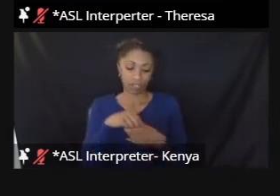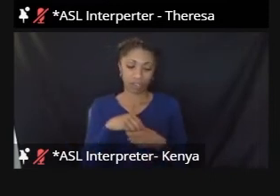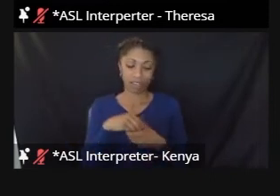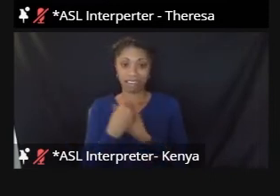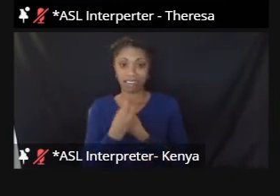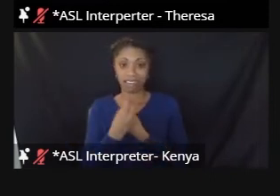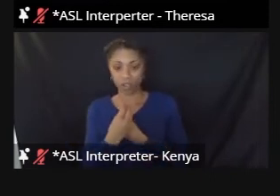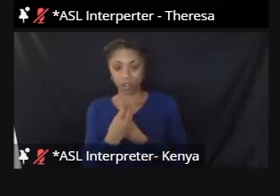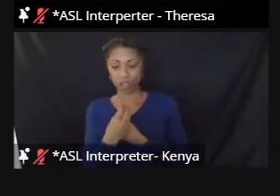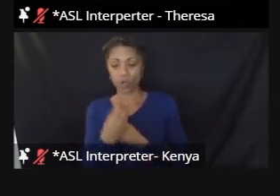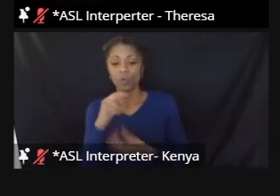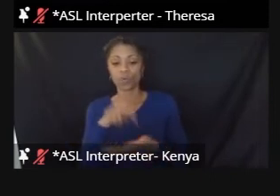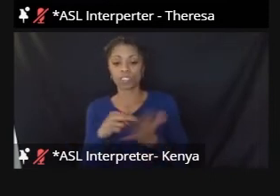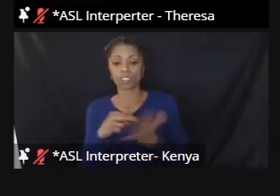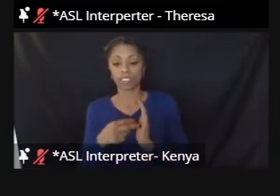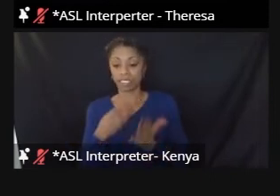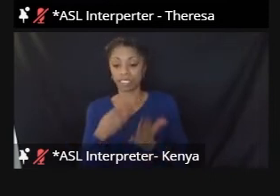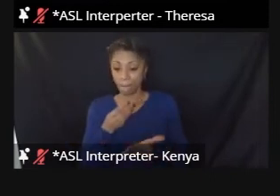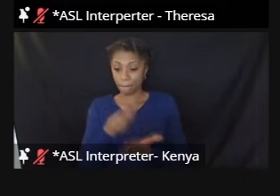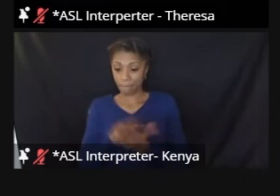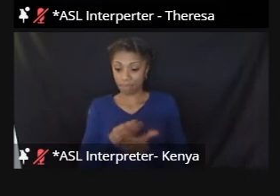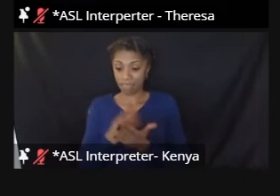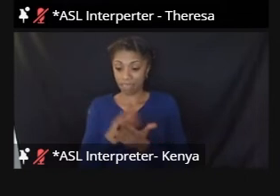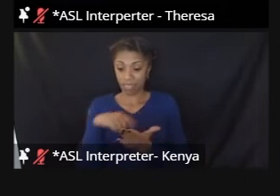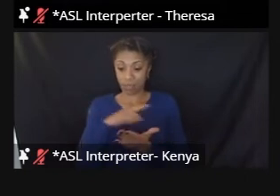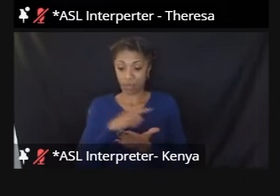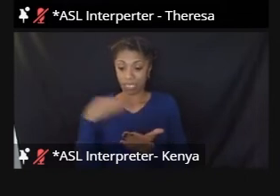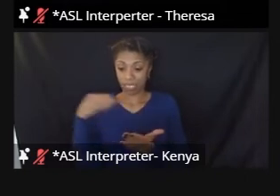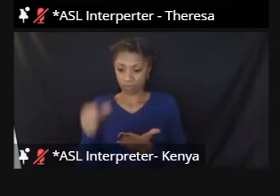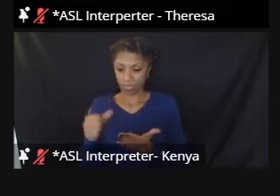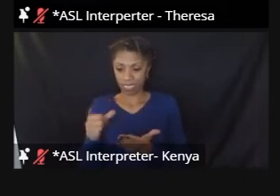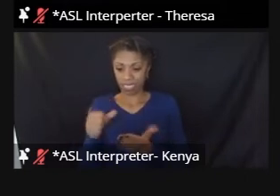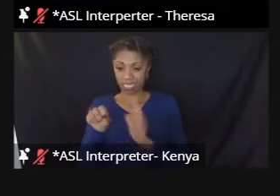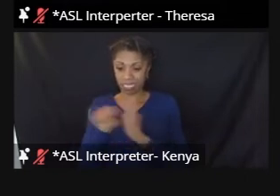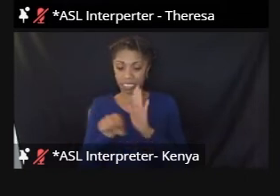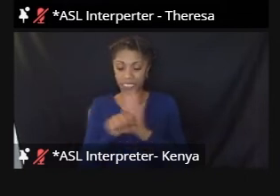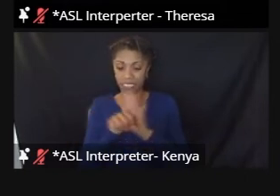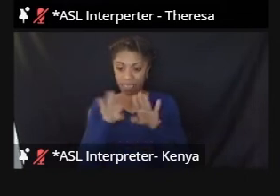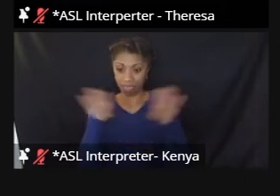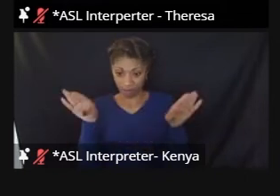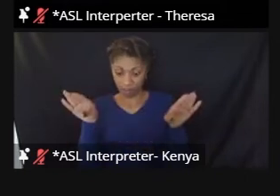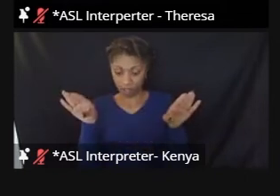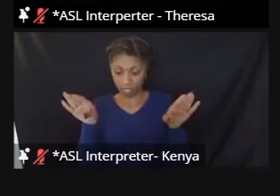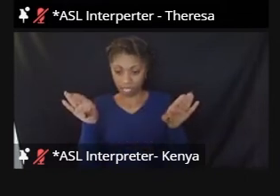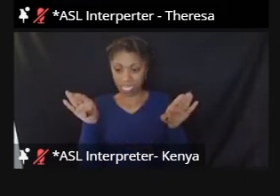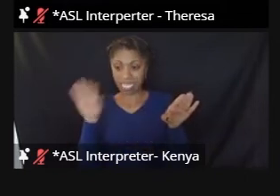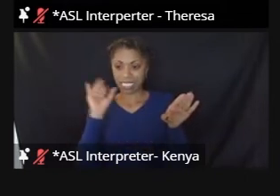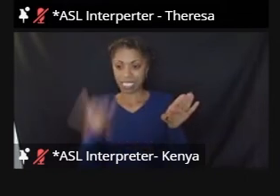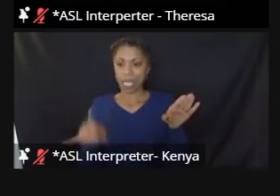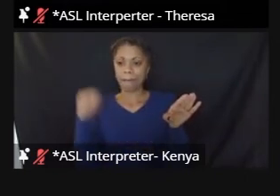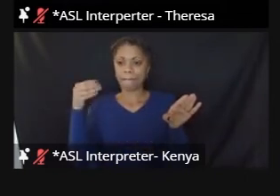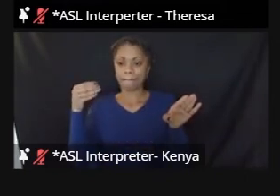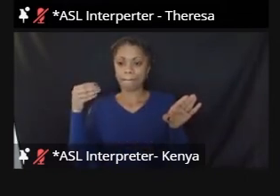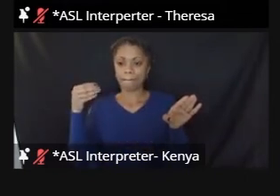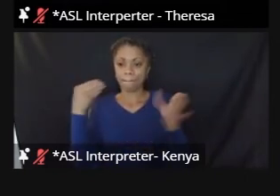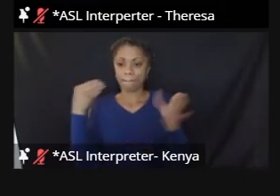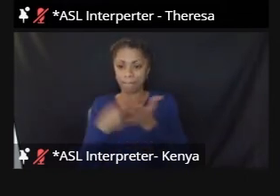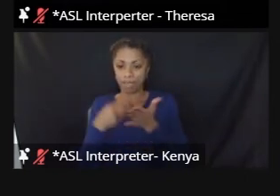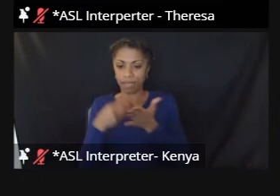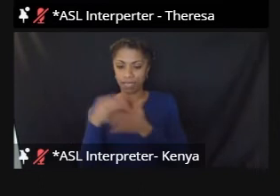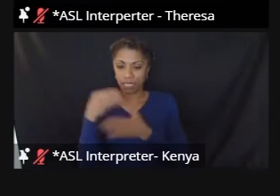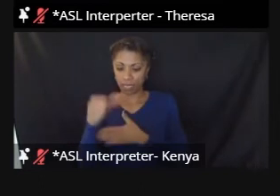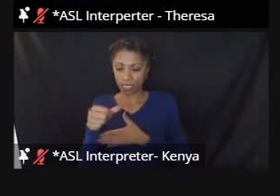ensuring that the money that we spend at the state level is truly on the right